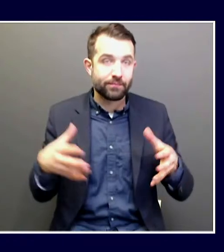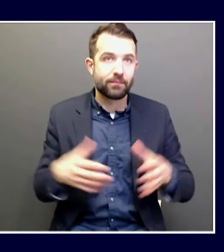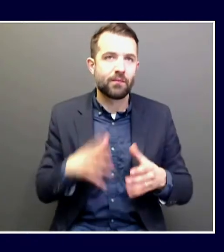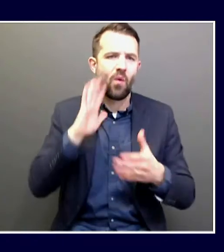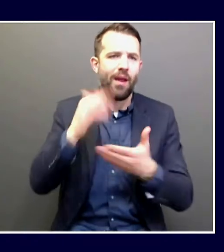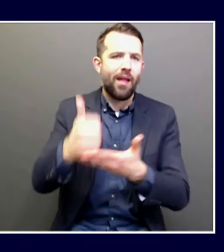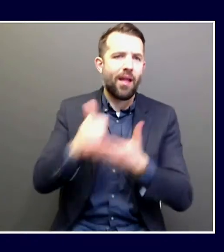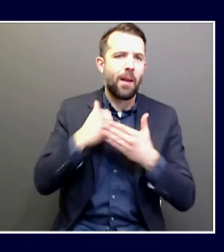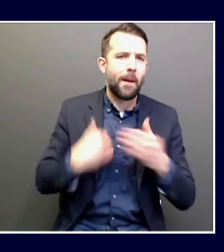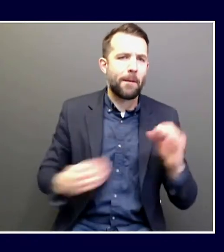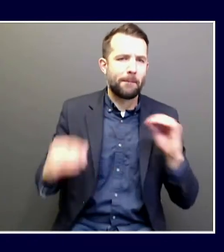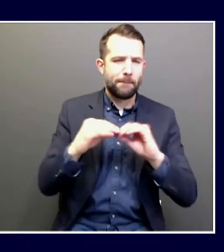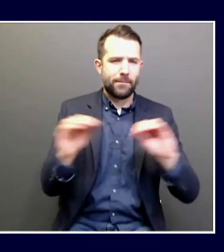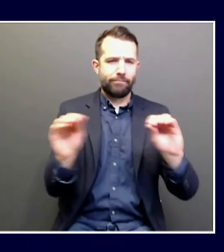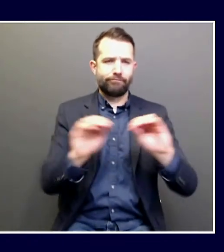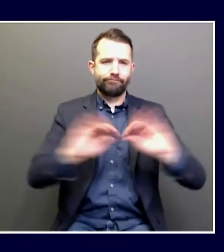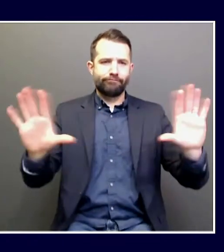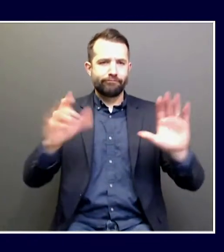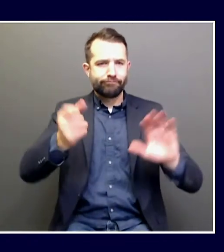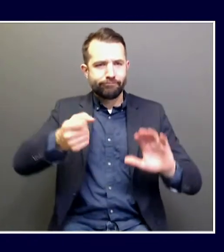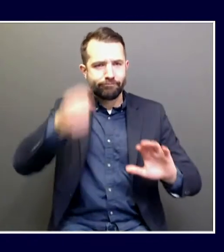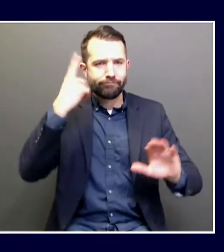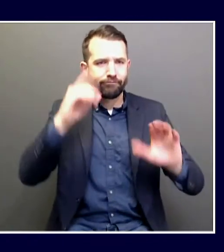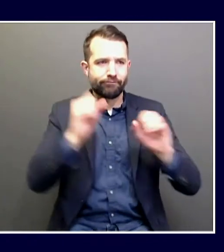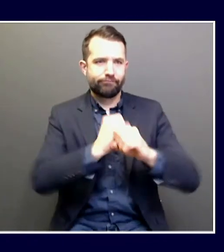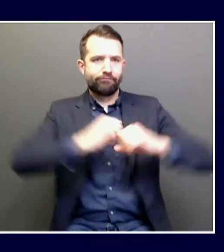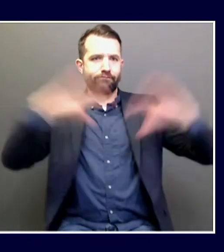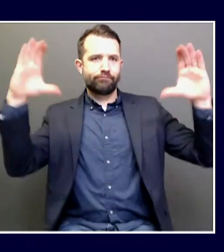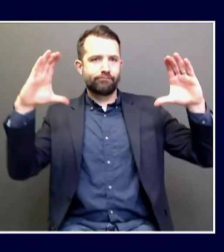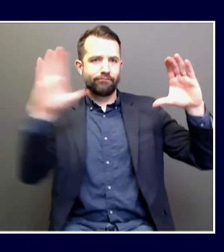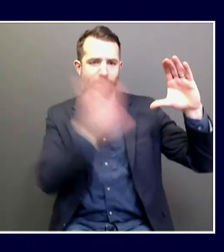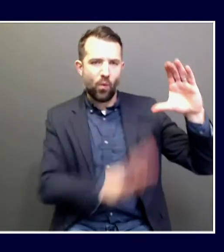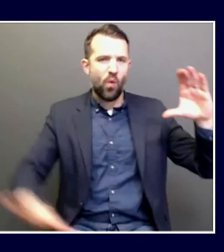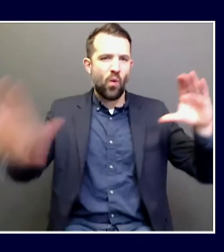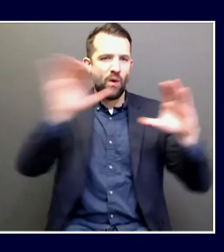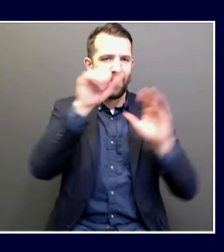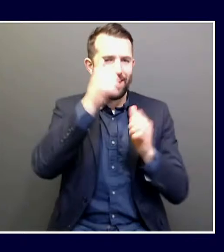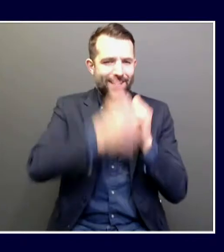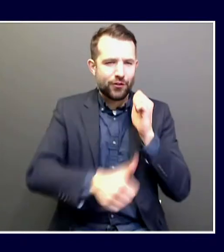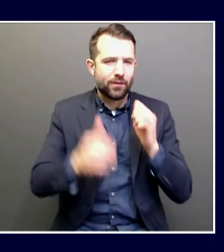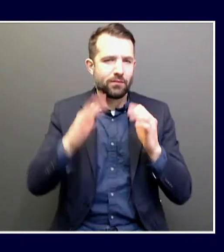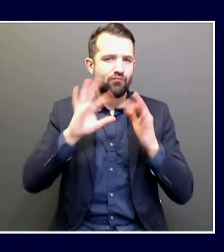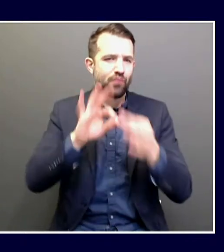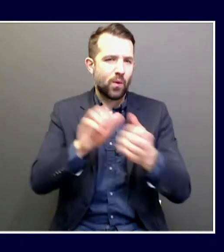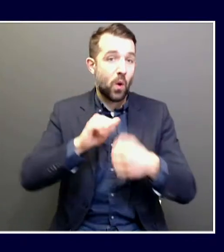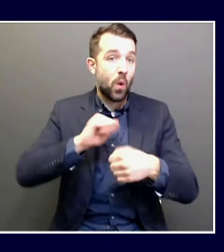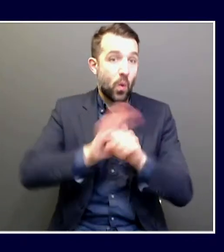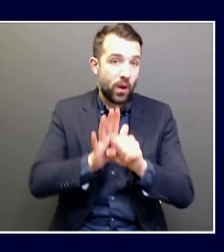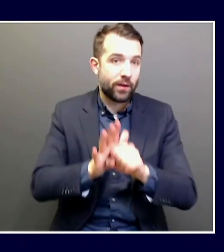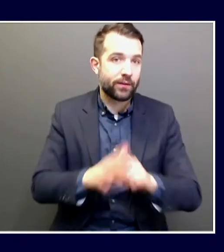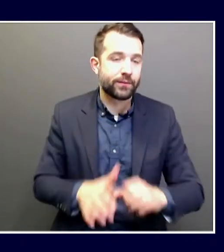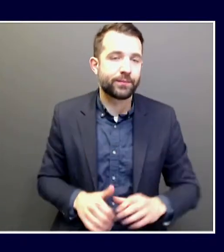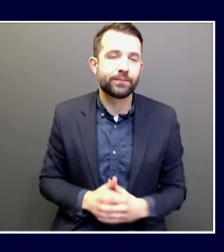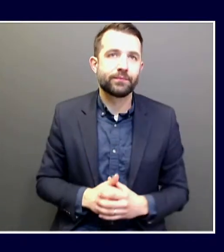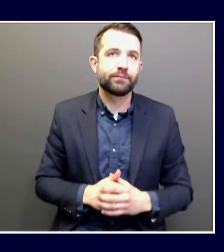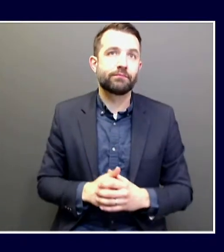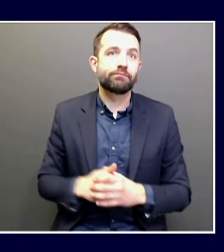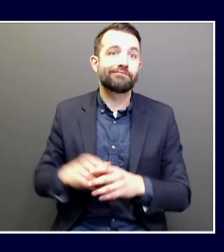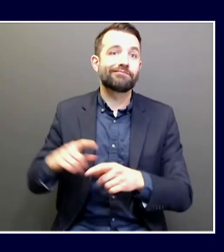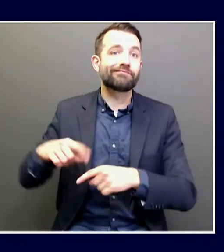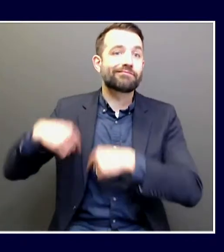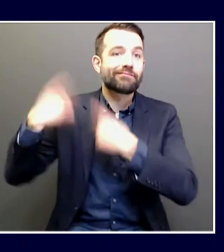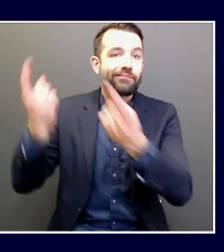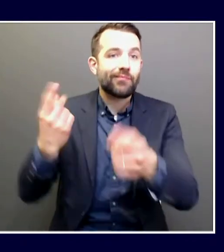mentioned a moment ago, the metrics that we have used to date are showing their limits. For example, things like daily case